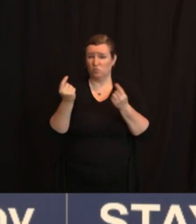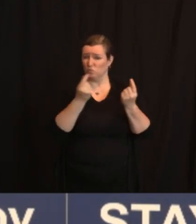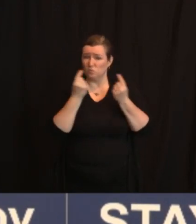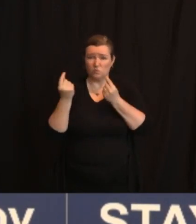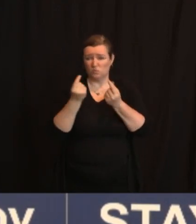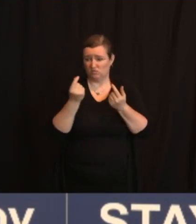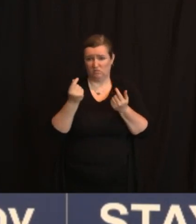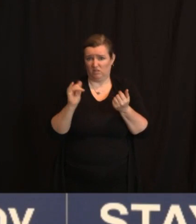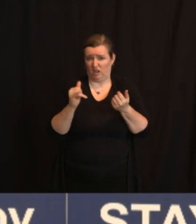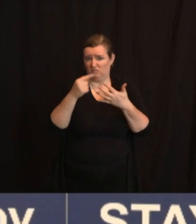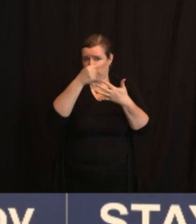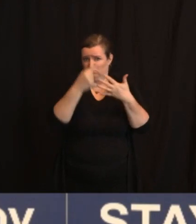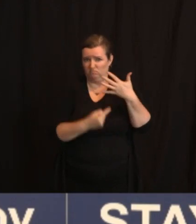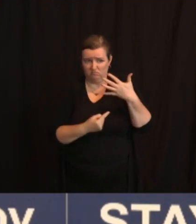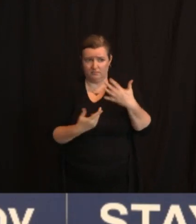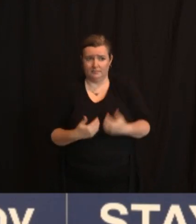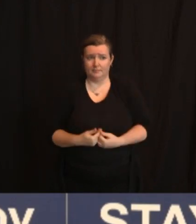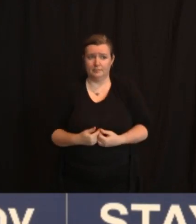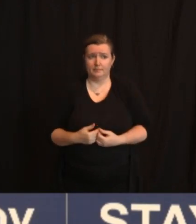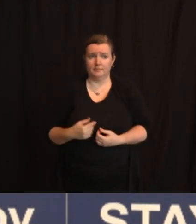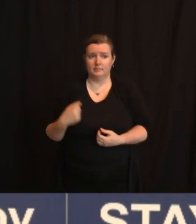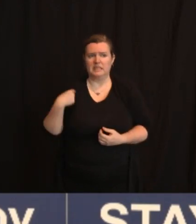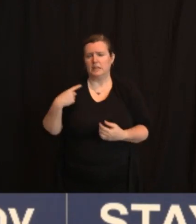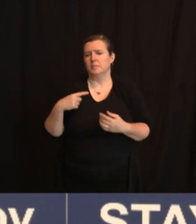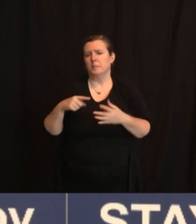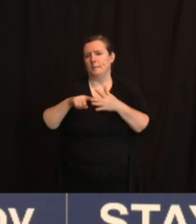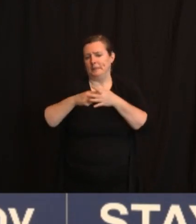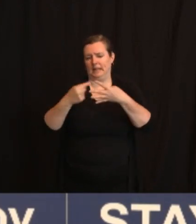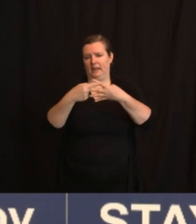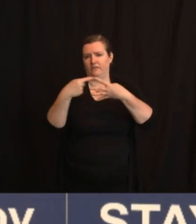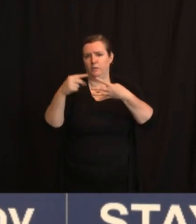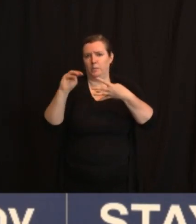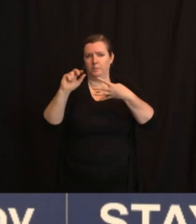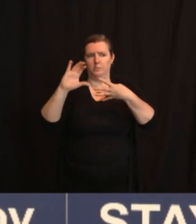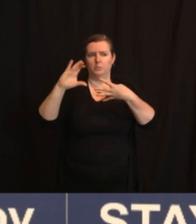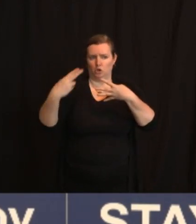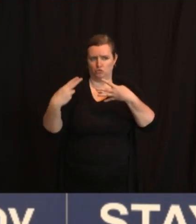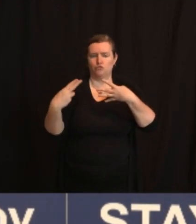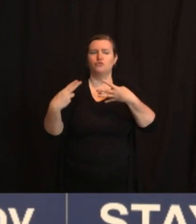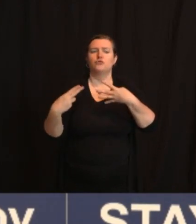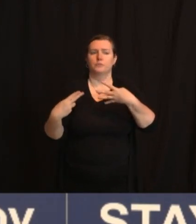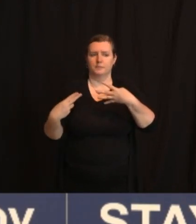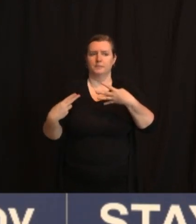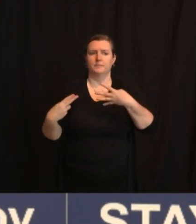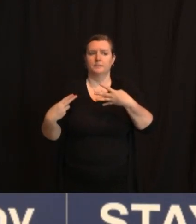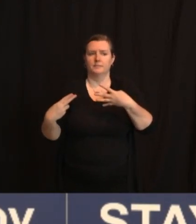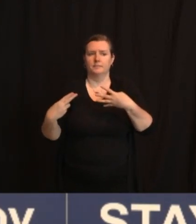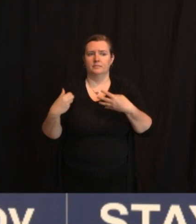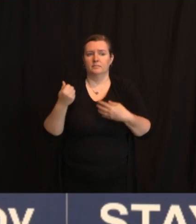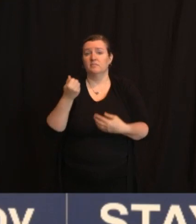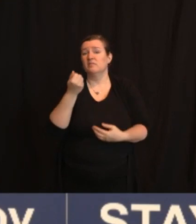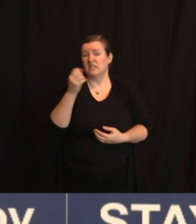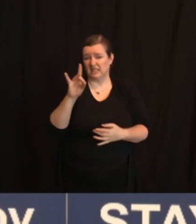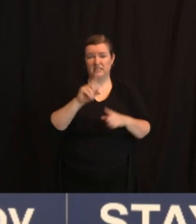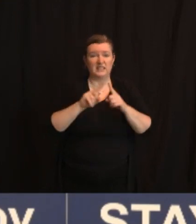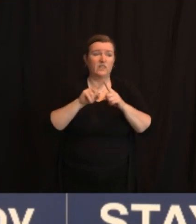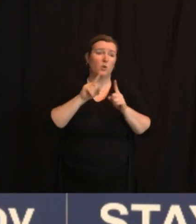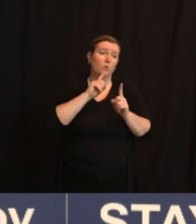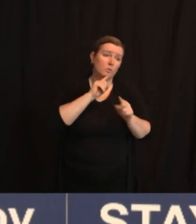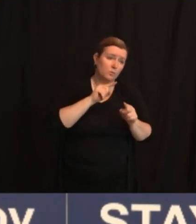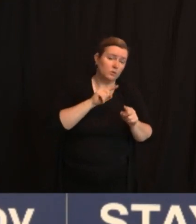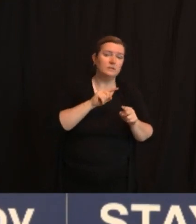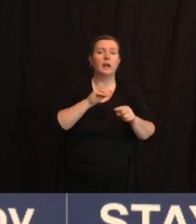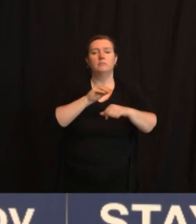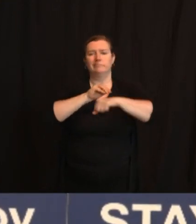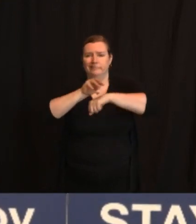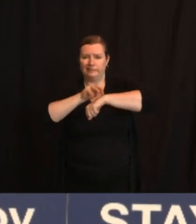of March, the department has issued 18 orders and guidance to facilities, which included